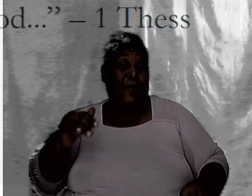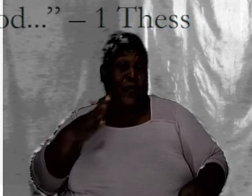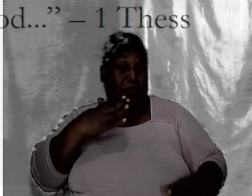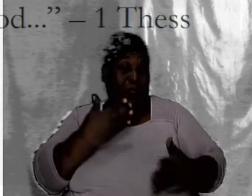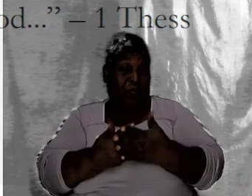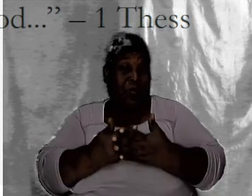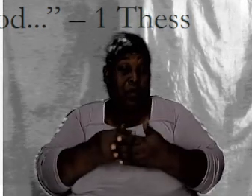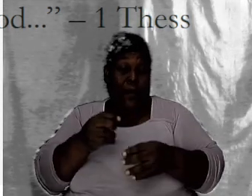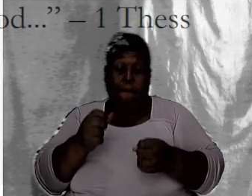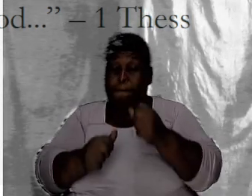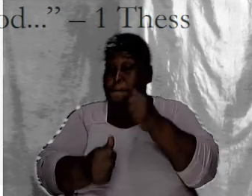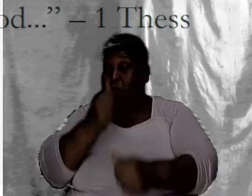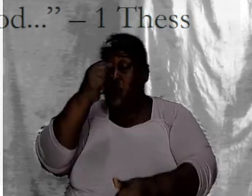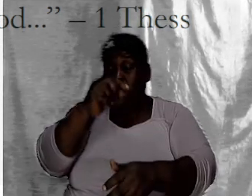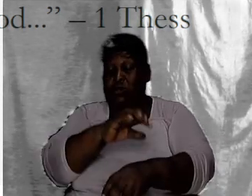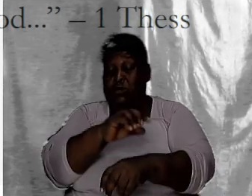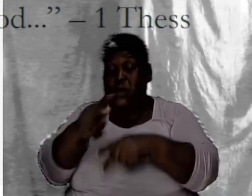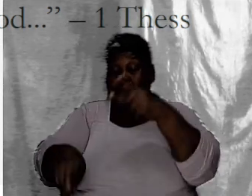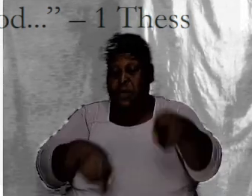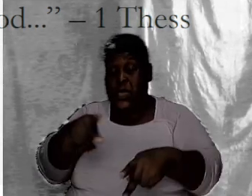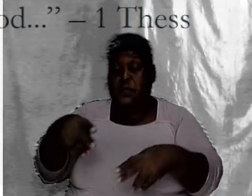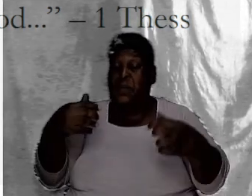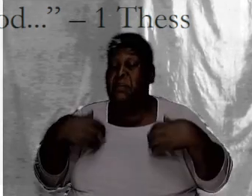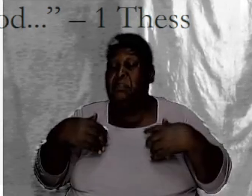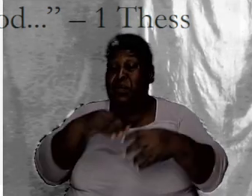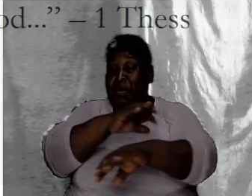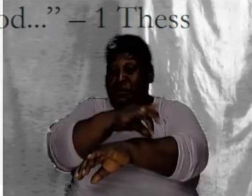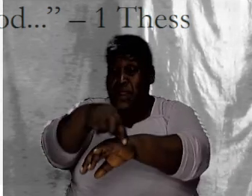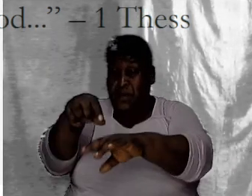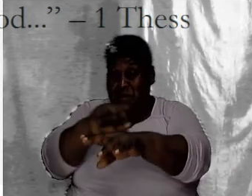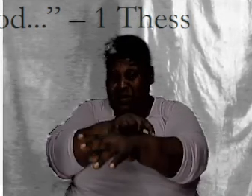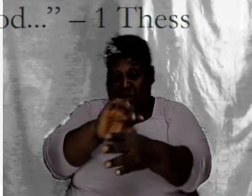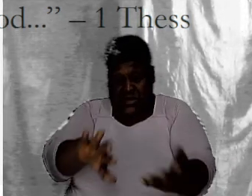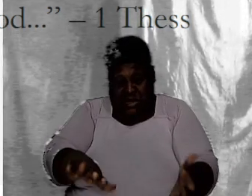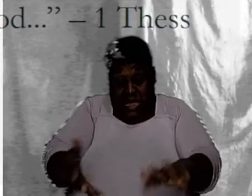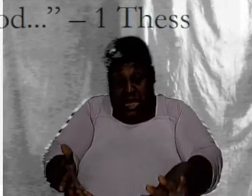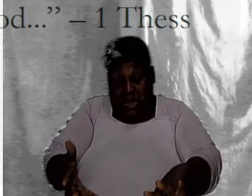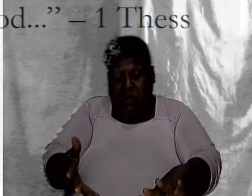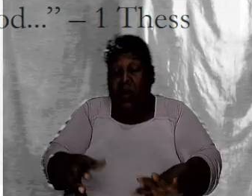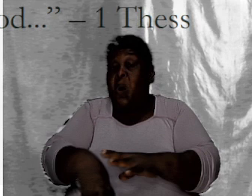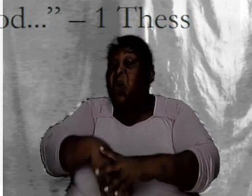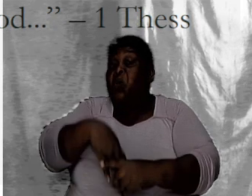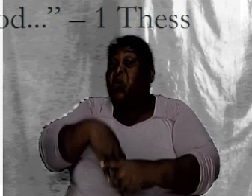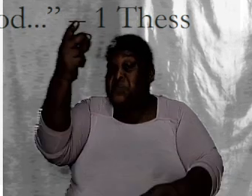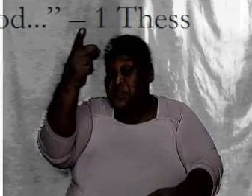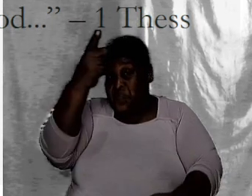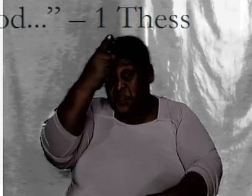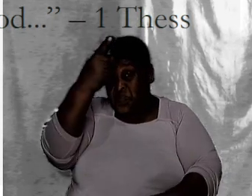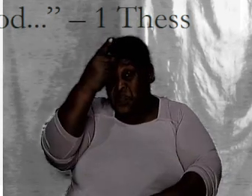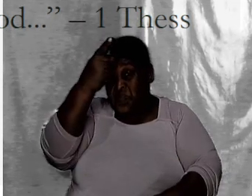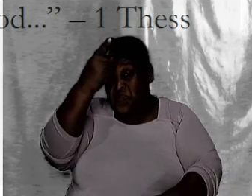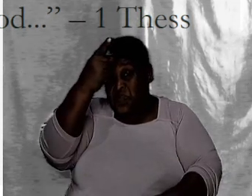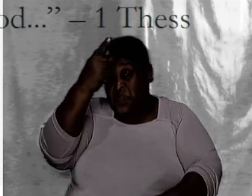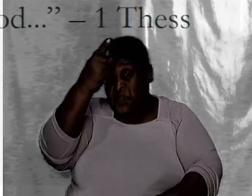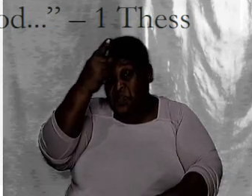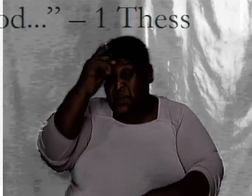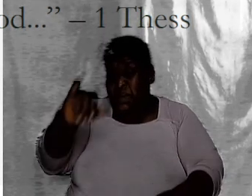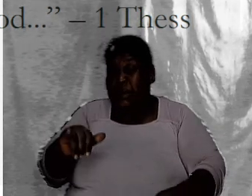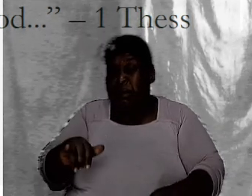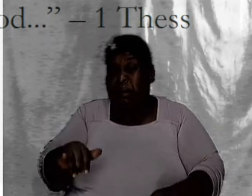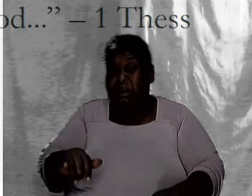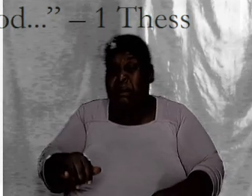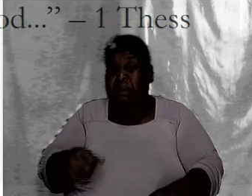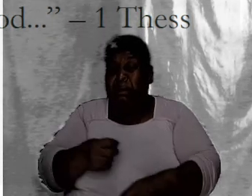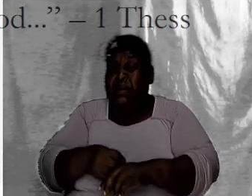had leprosy, praise God, died out of that disease. Amen. Leprosy was a terrible thing. It is said that people lose limbs